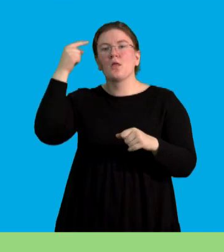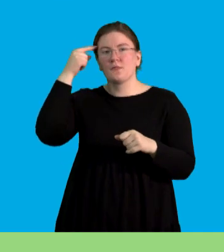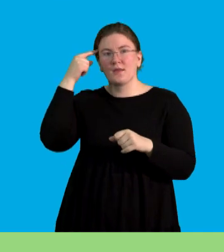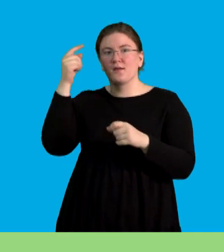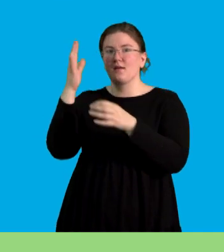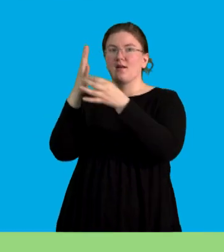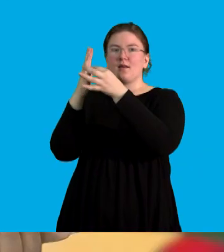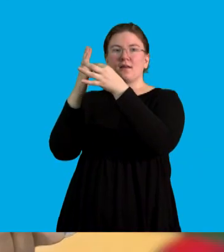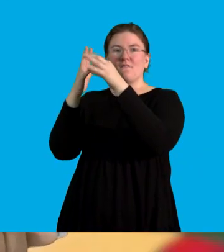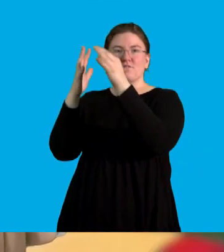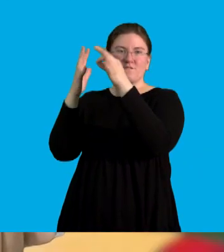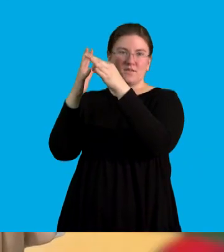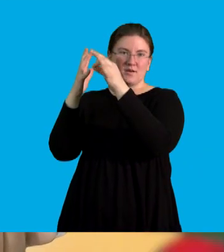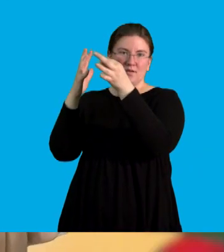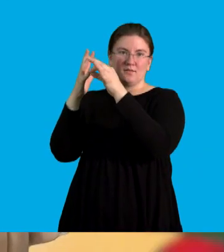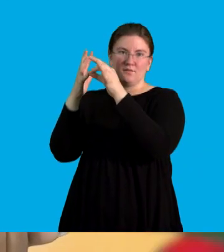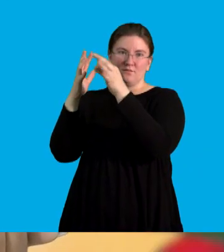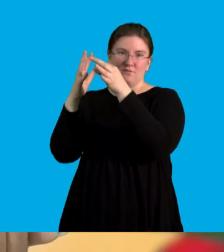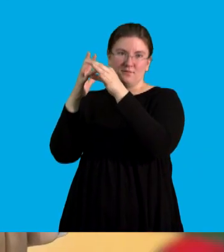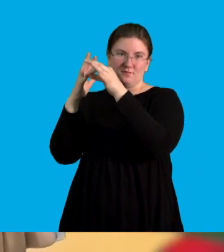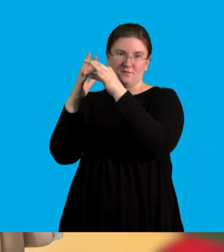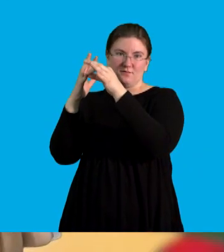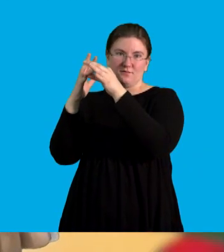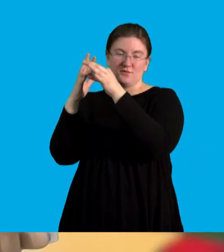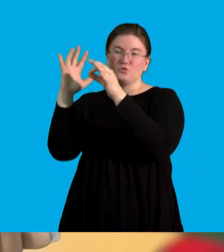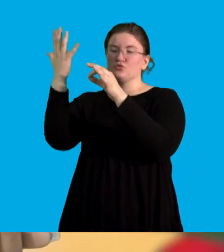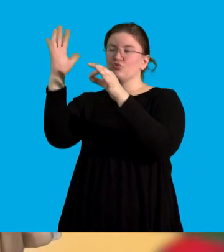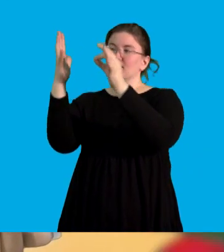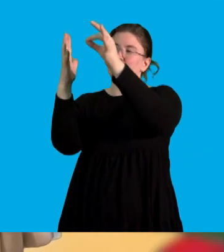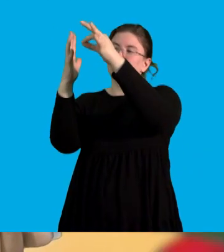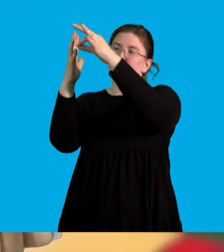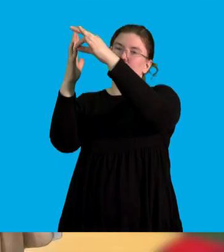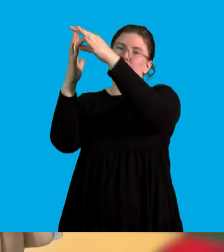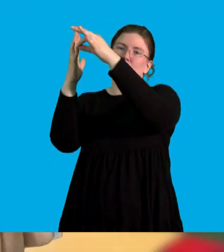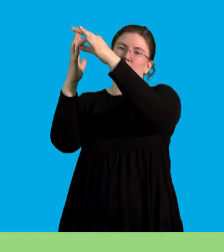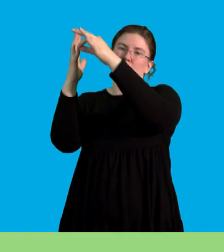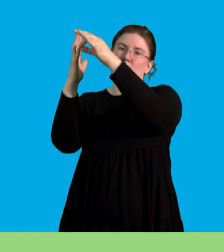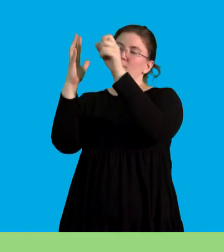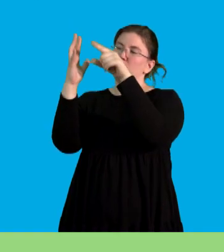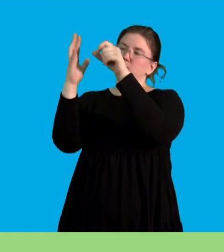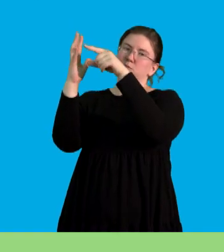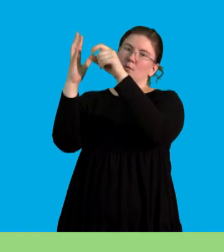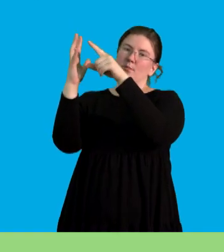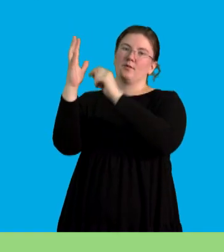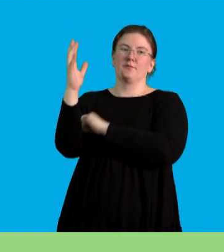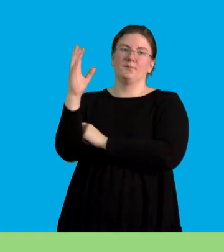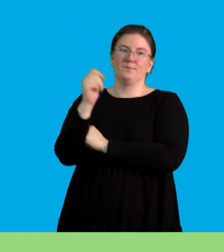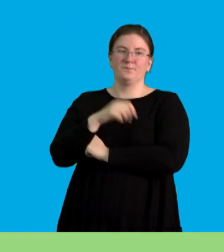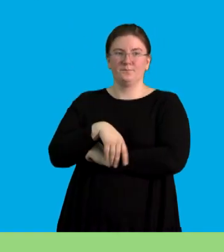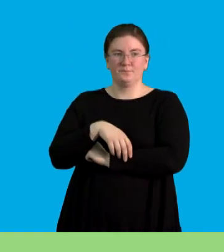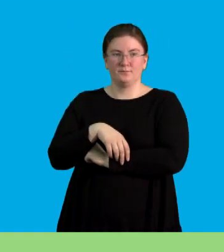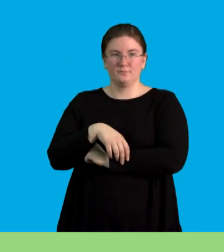it, you would actually think that is a leaf that is attached to the tree bark